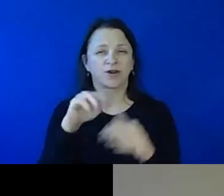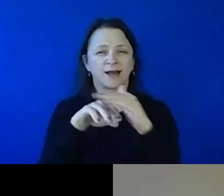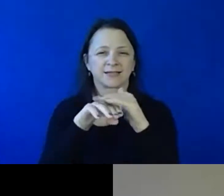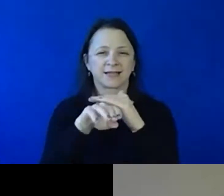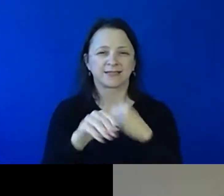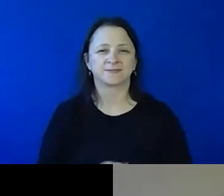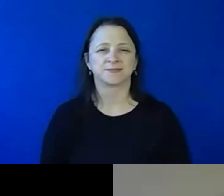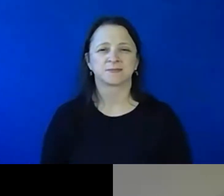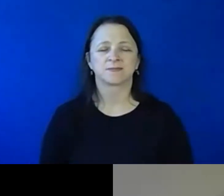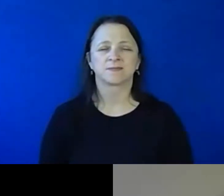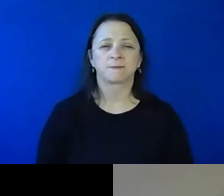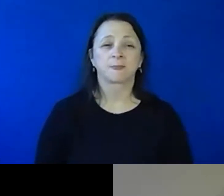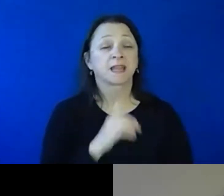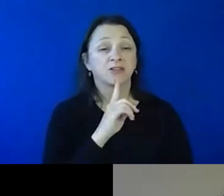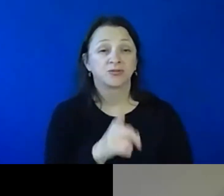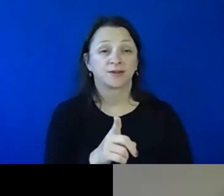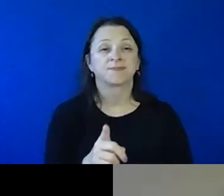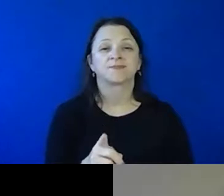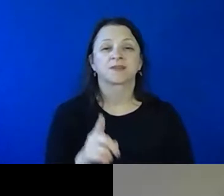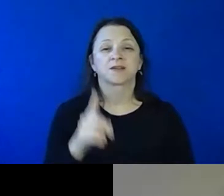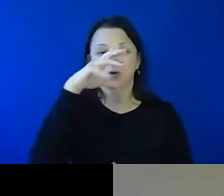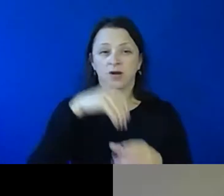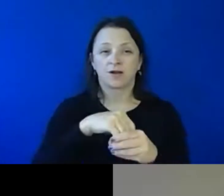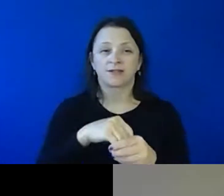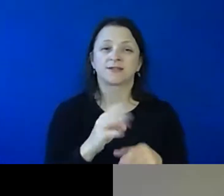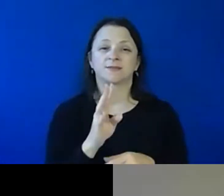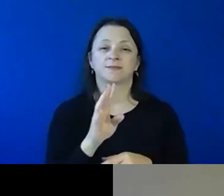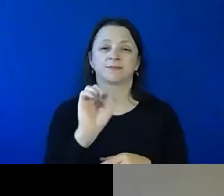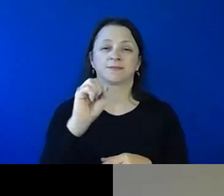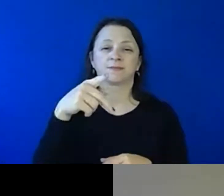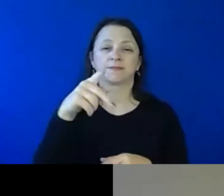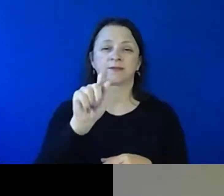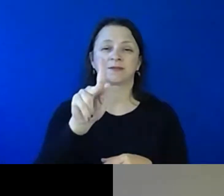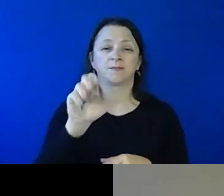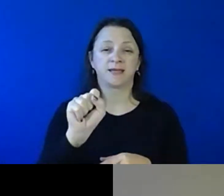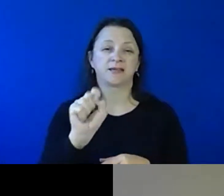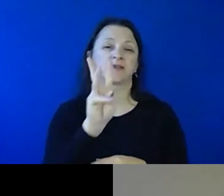Sure. So so on the Autism Speaks website, so